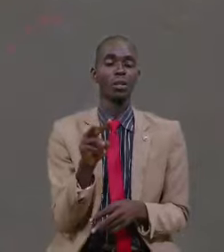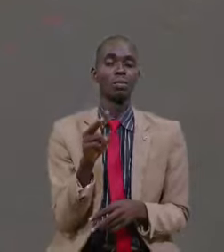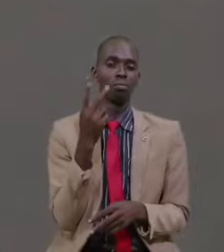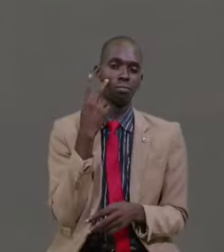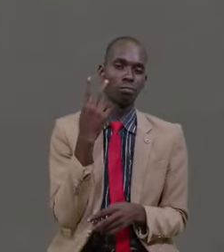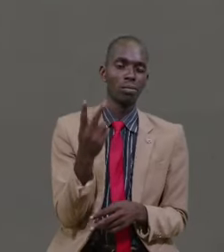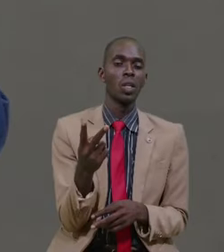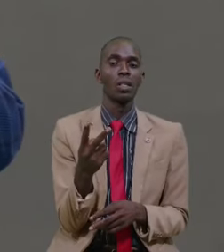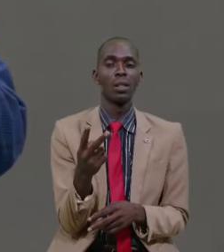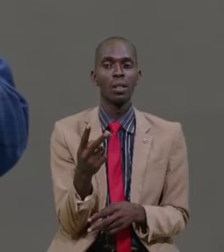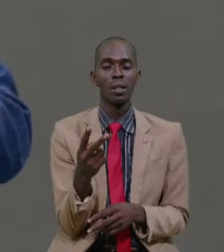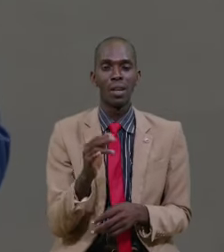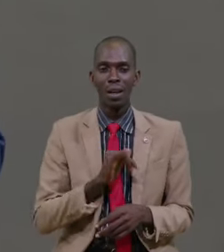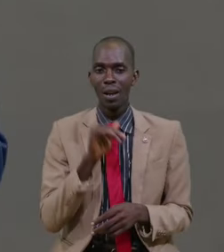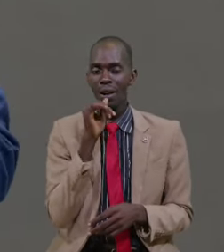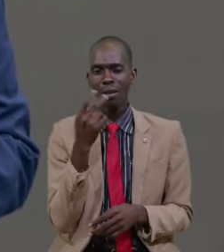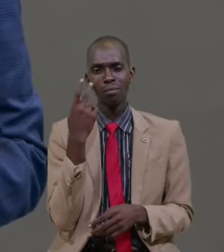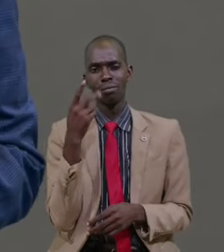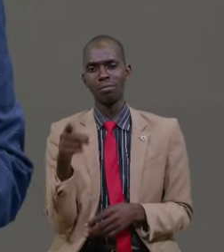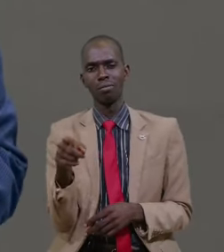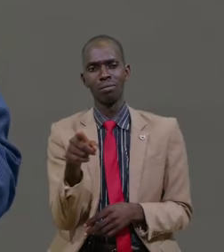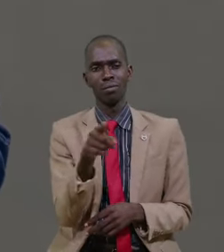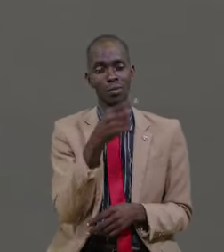Behold, I'm looking at you because he said,